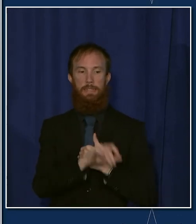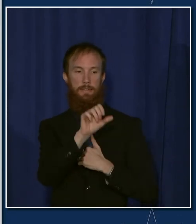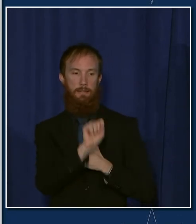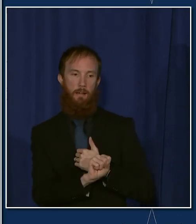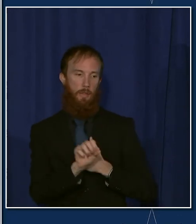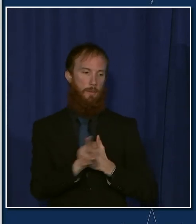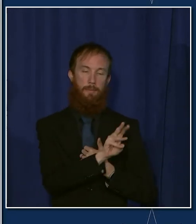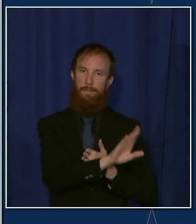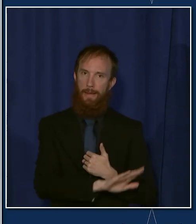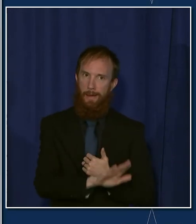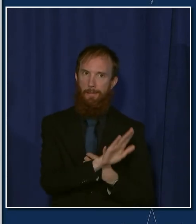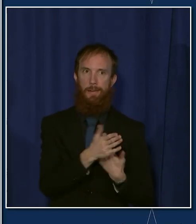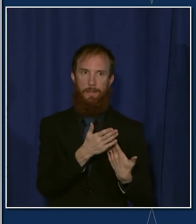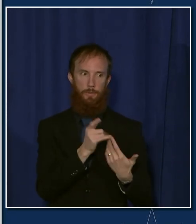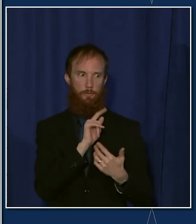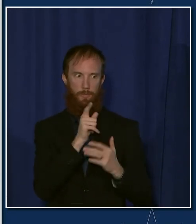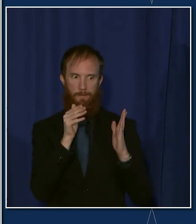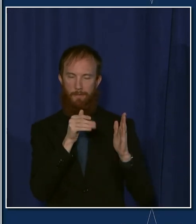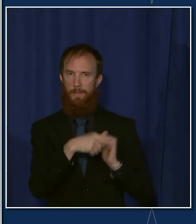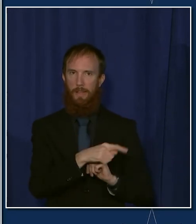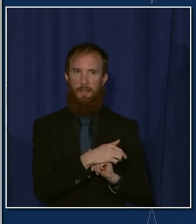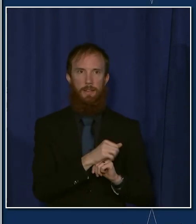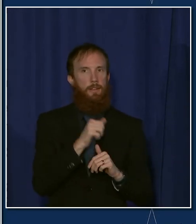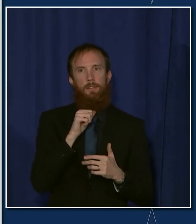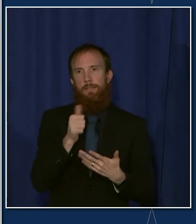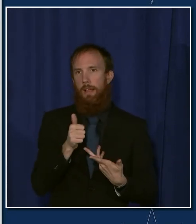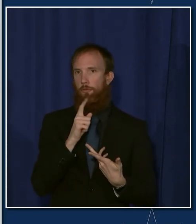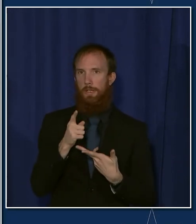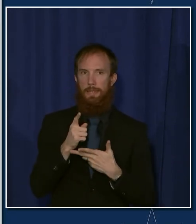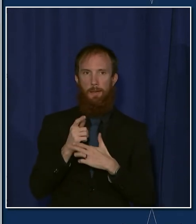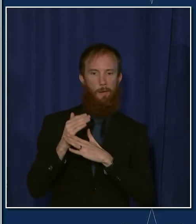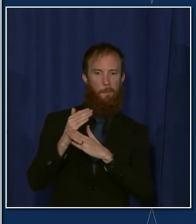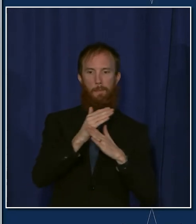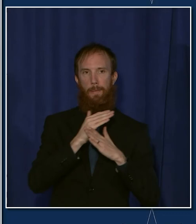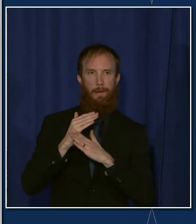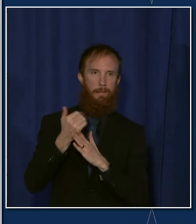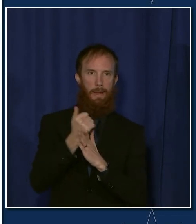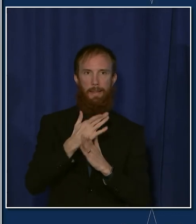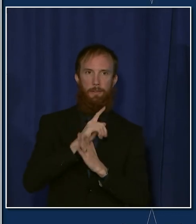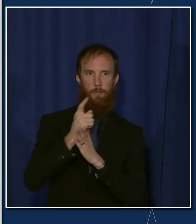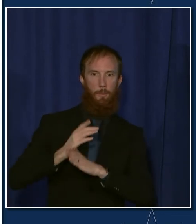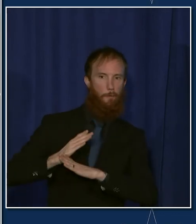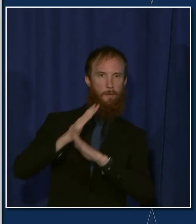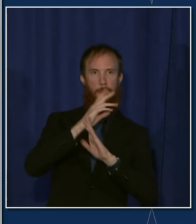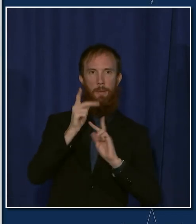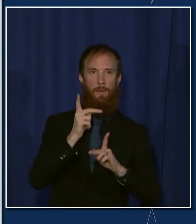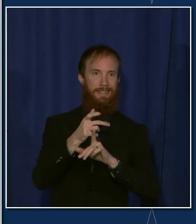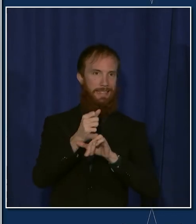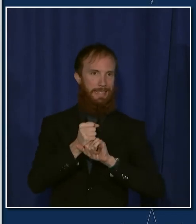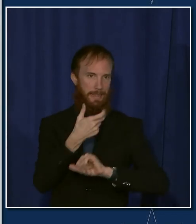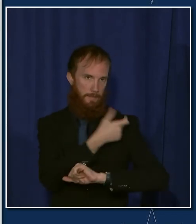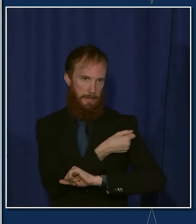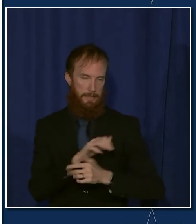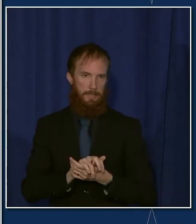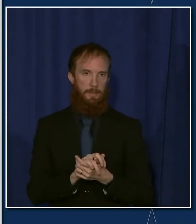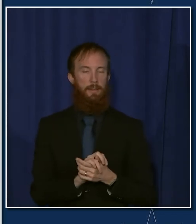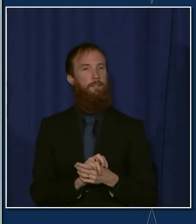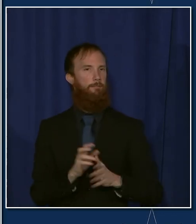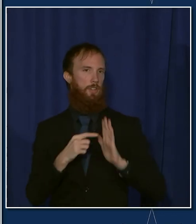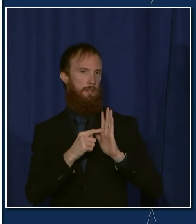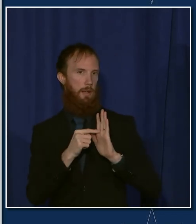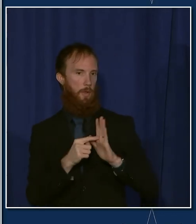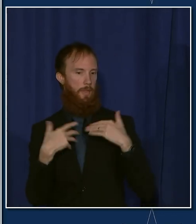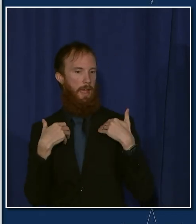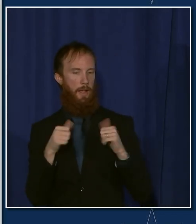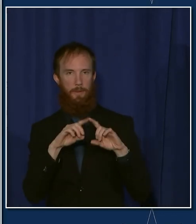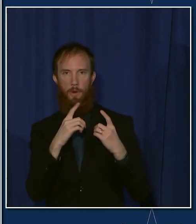I would say that there's not barriers in terms of getting the vaccine at this point. The health department, for example,